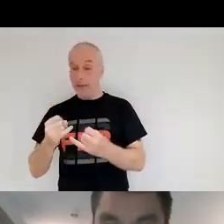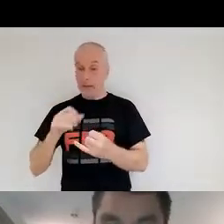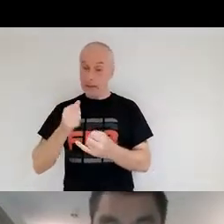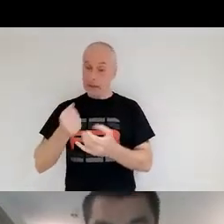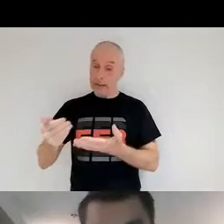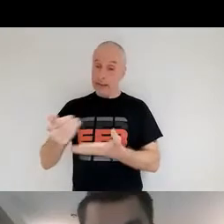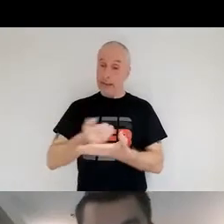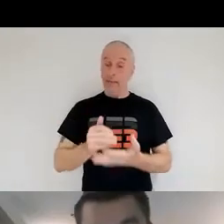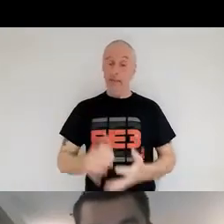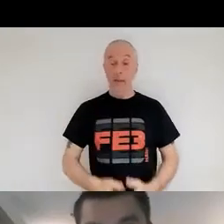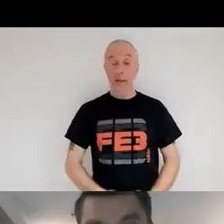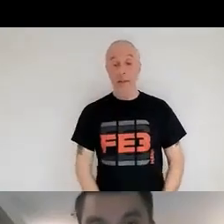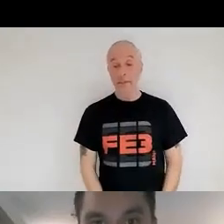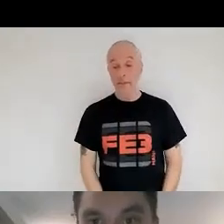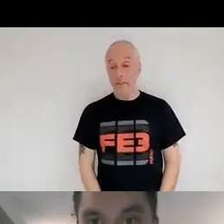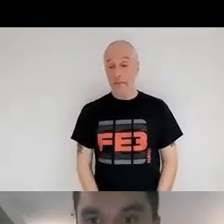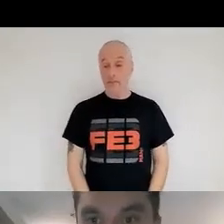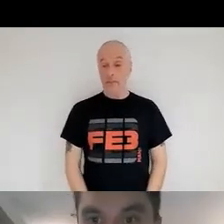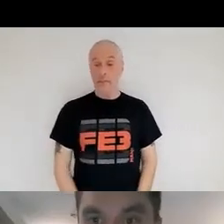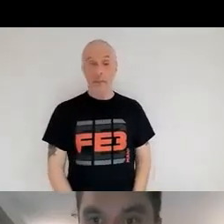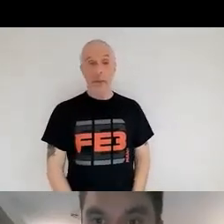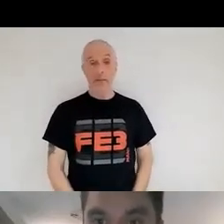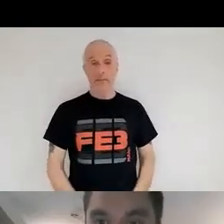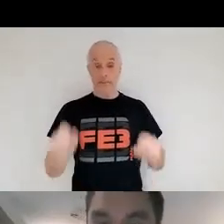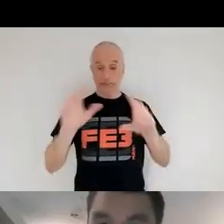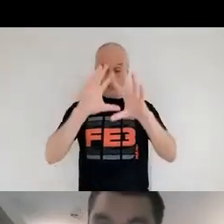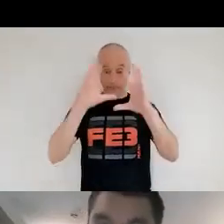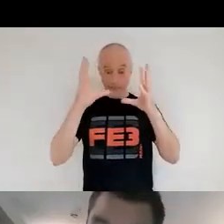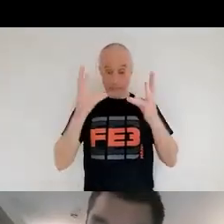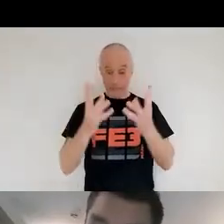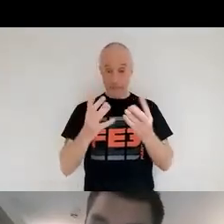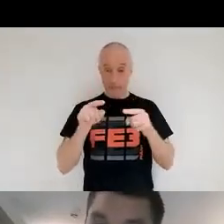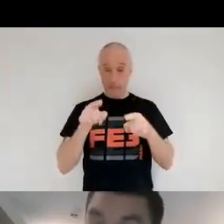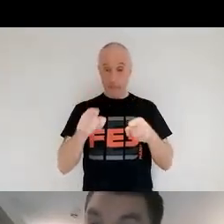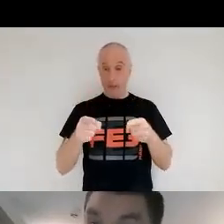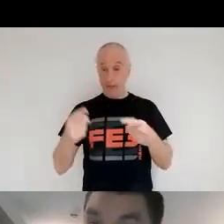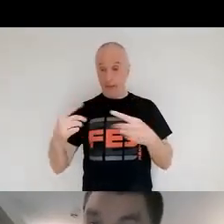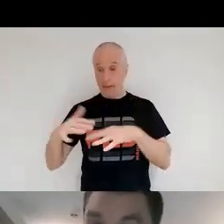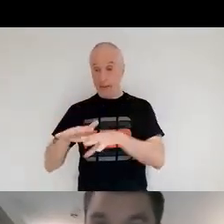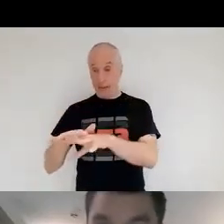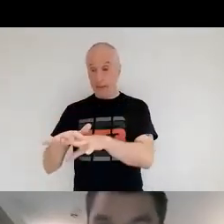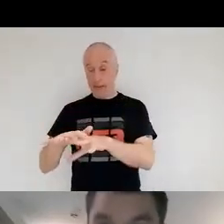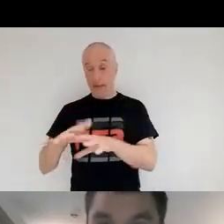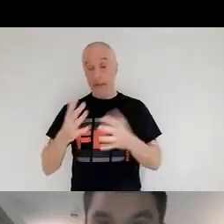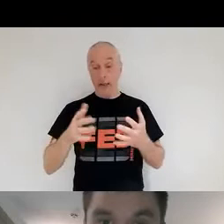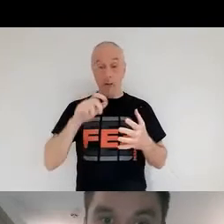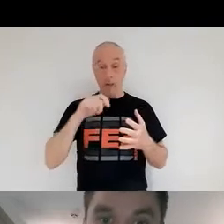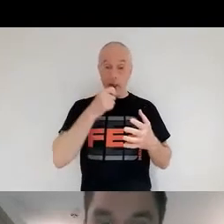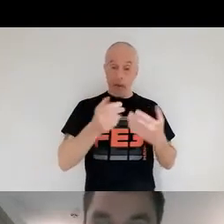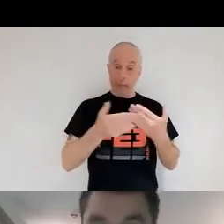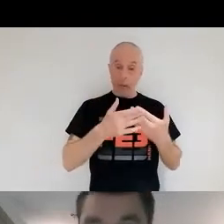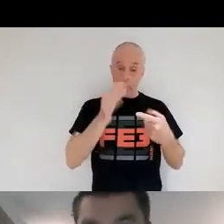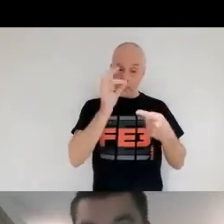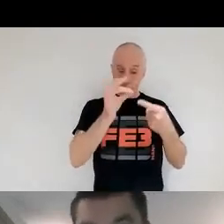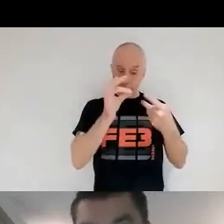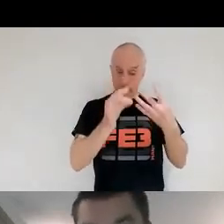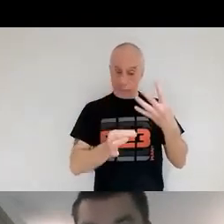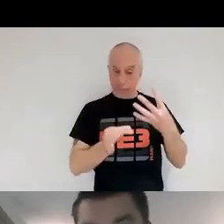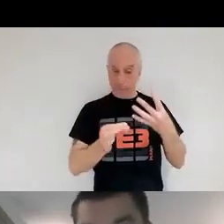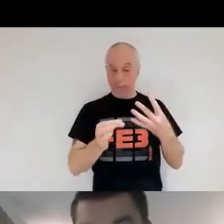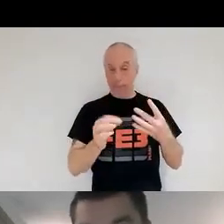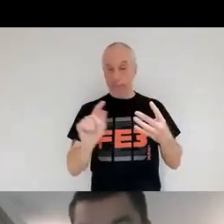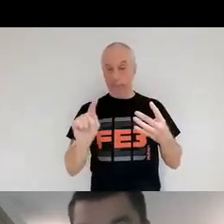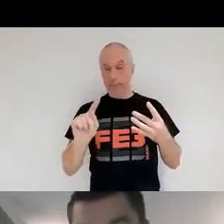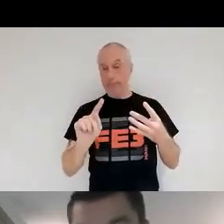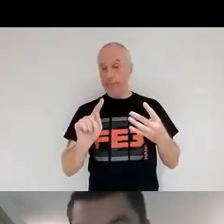So now that I've sort of set the context of hydrogen blending, I'll then go into a bit more detail around the project itself. So I'll first talk about the